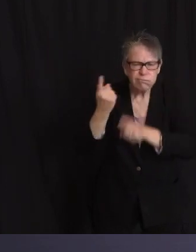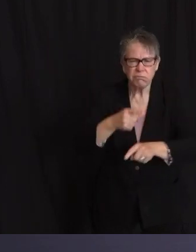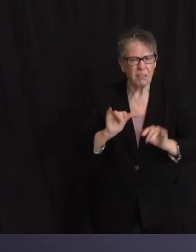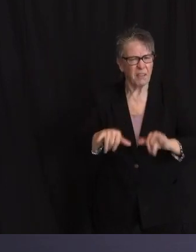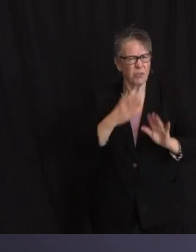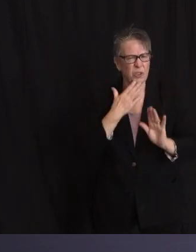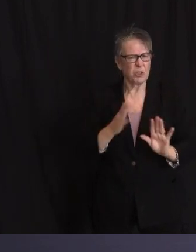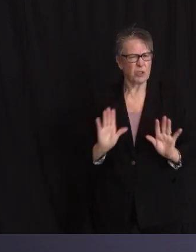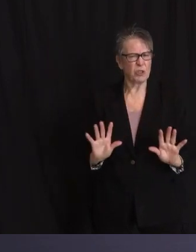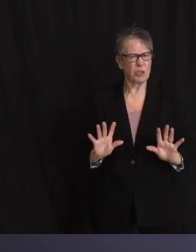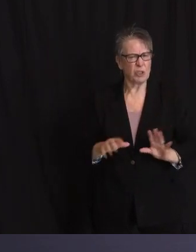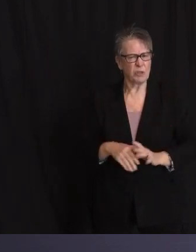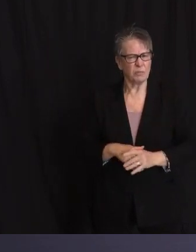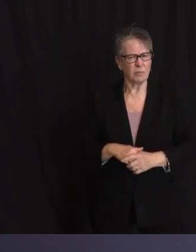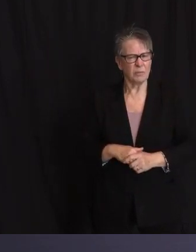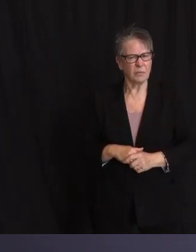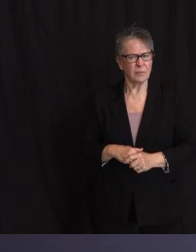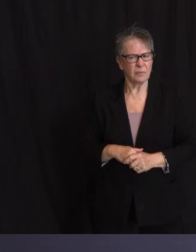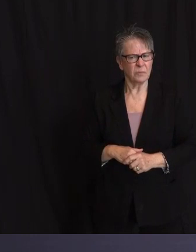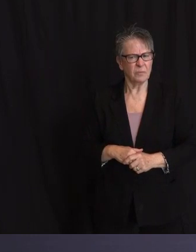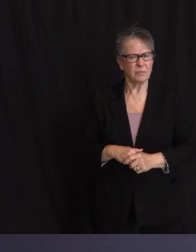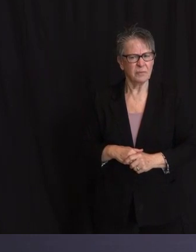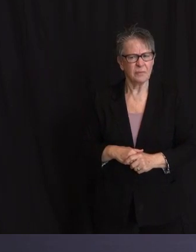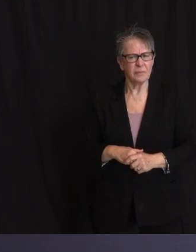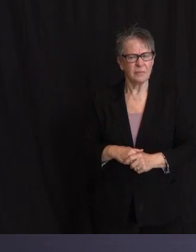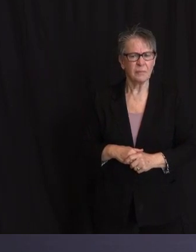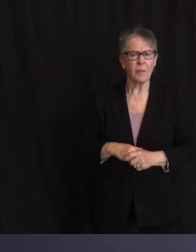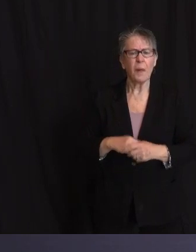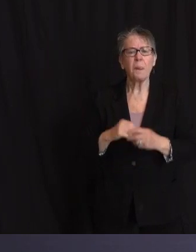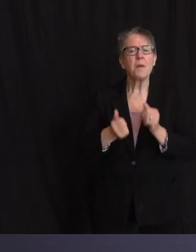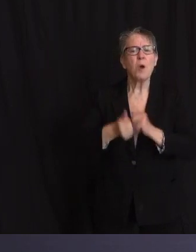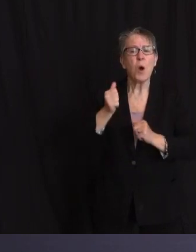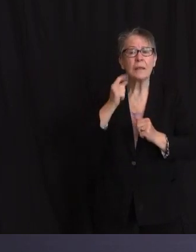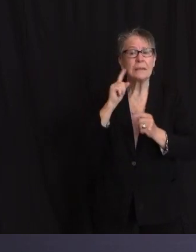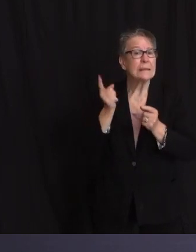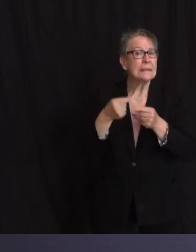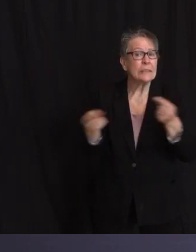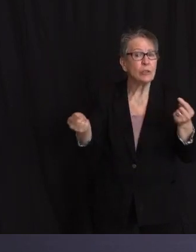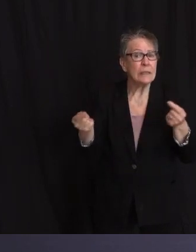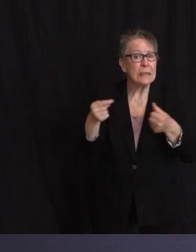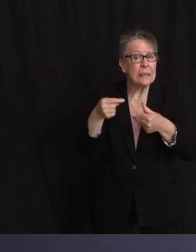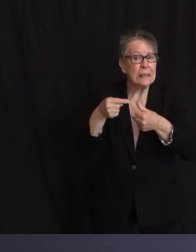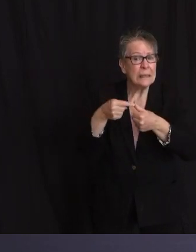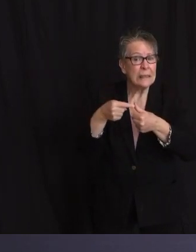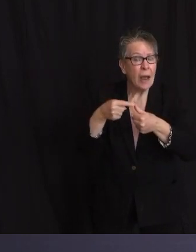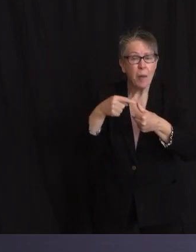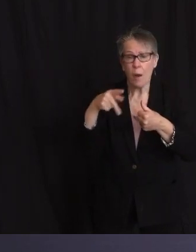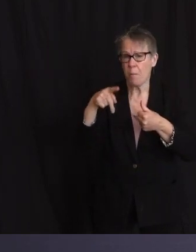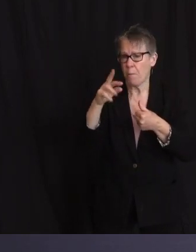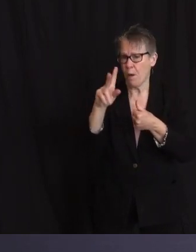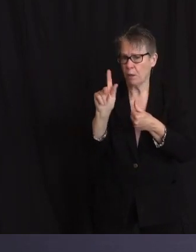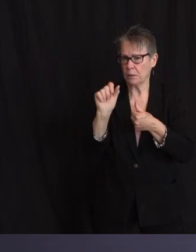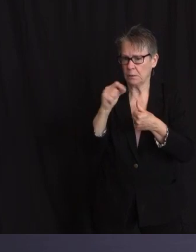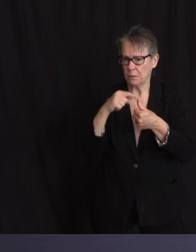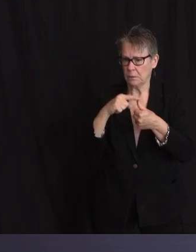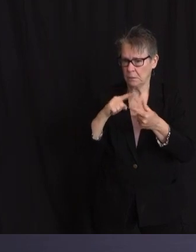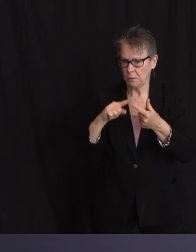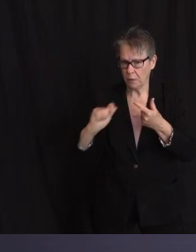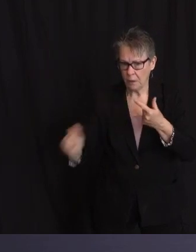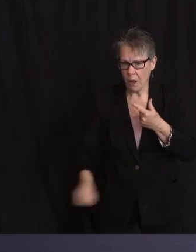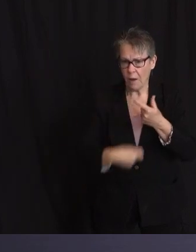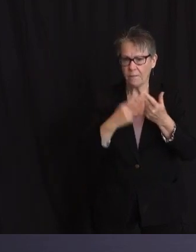golf, and I mentioned earlier education, schools. And we would expect as the clock goes on, it's